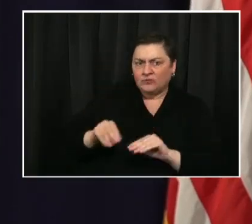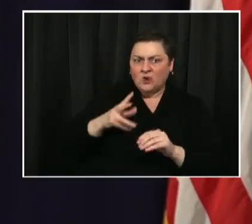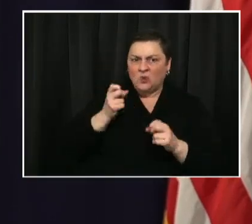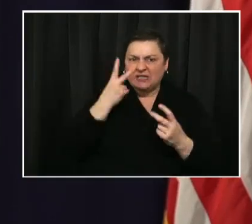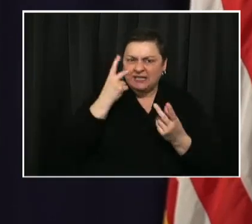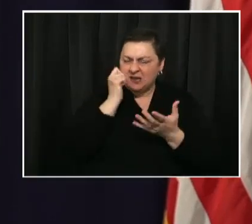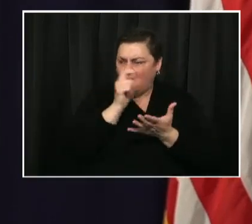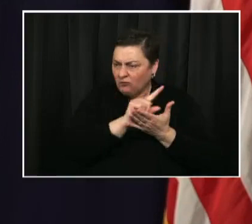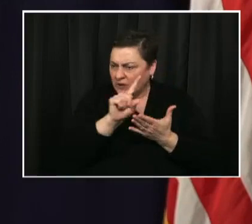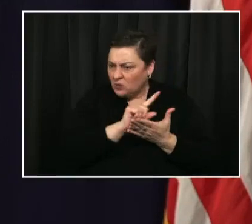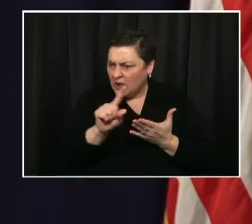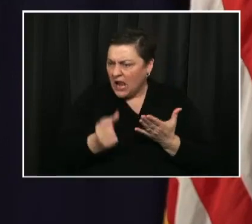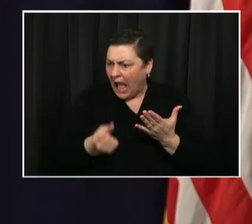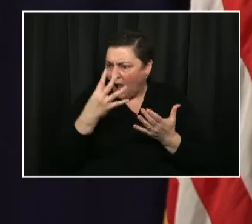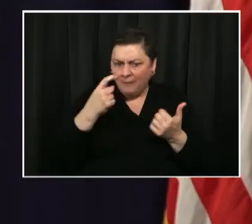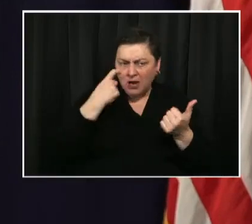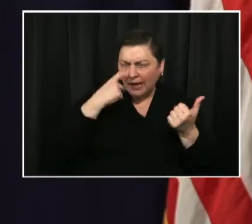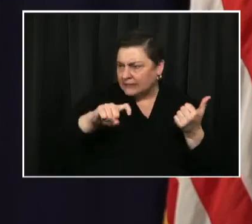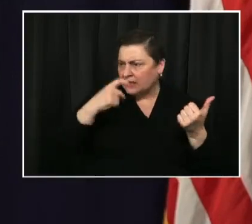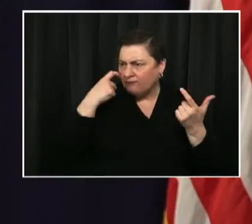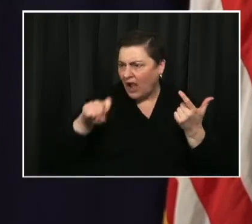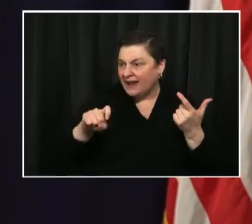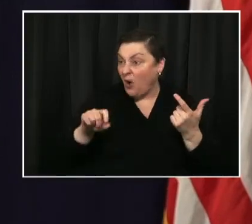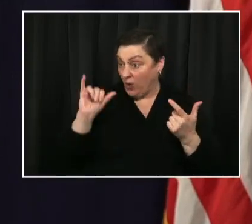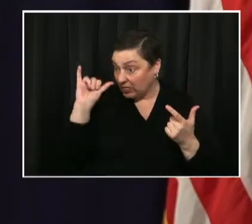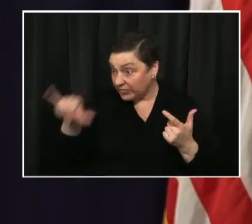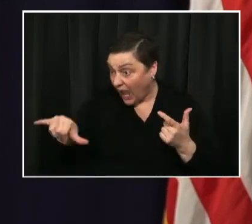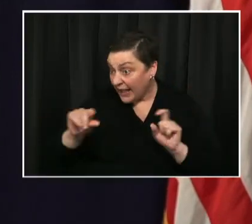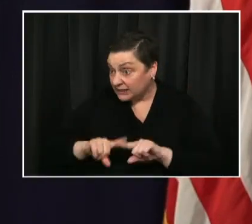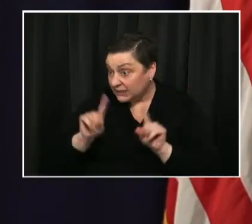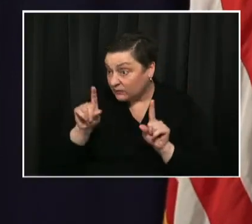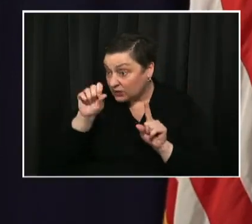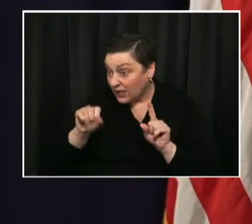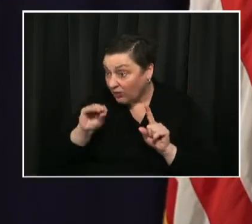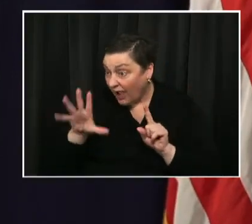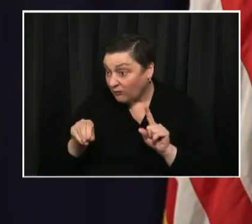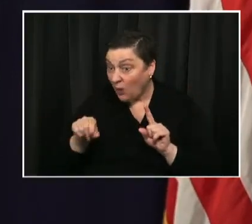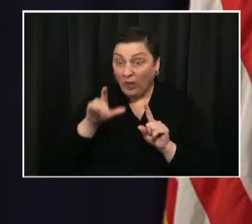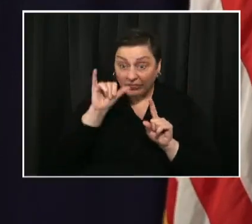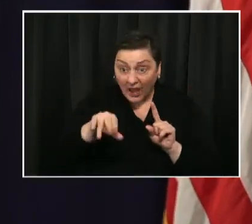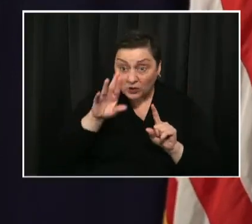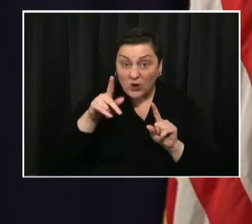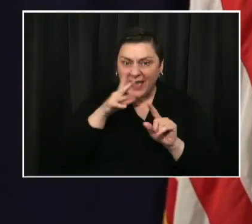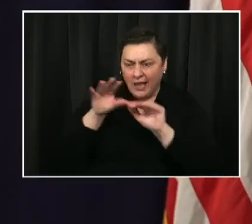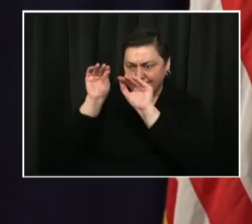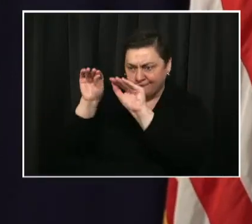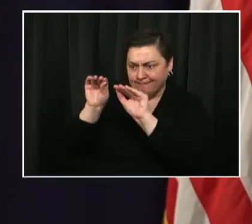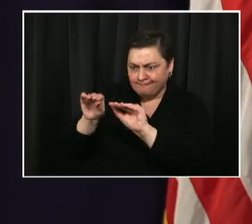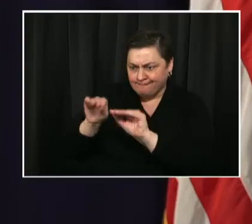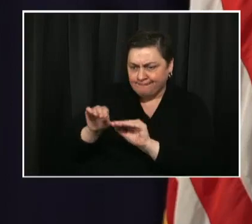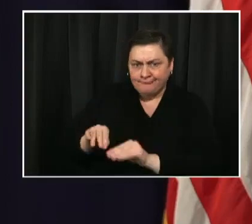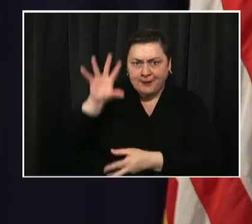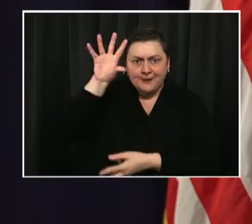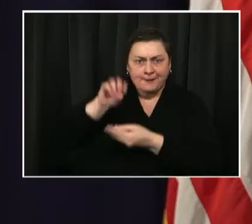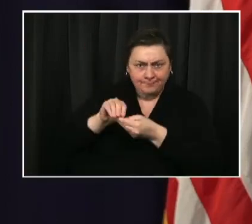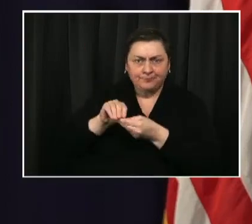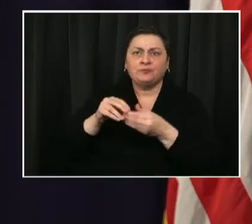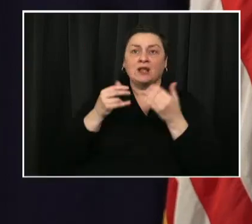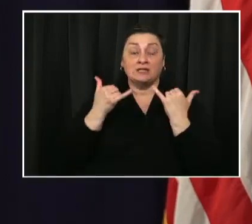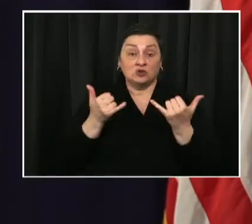are being identified as different variants. And as I mentioned at the beginning of my presentation, we think that number